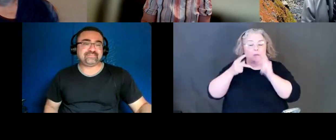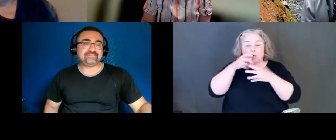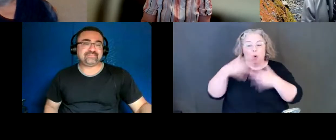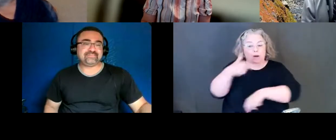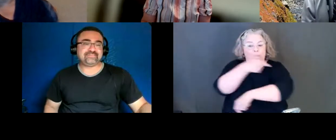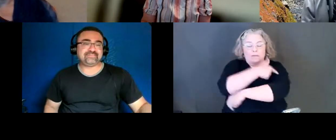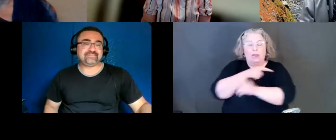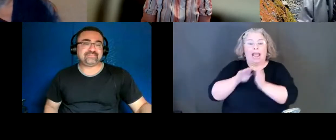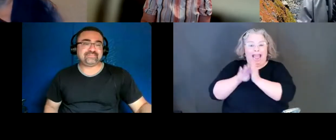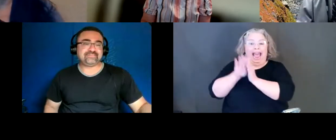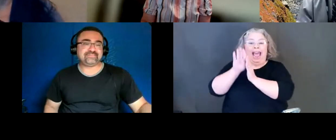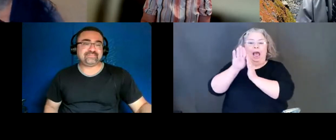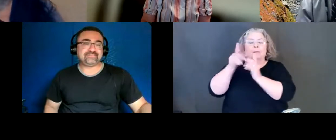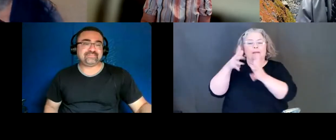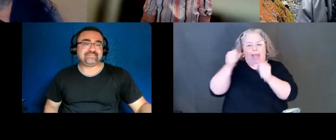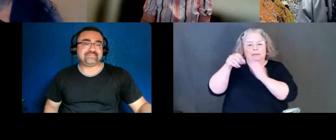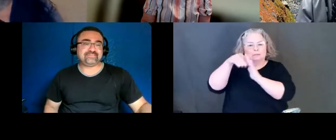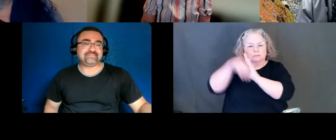been vaccinated.